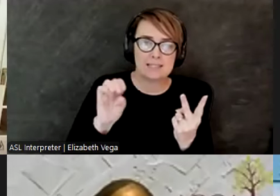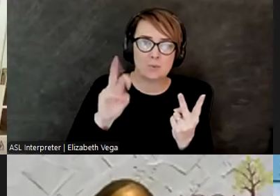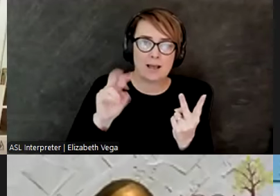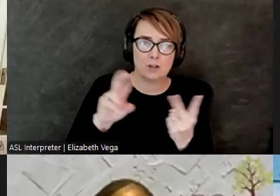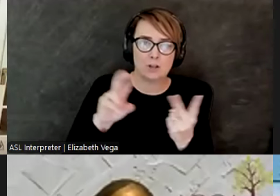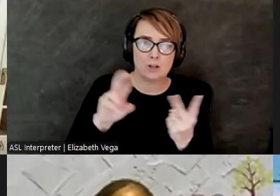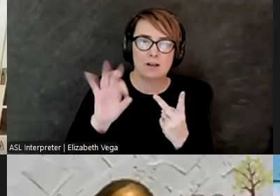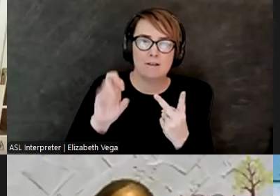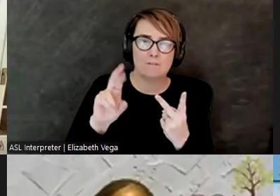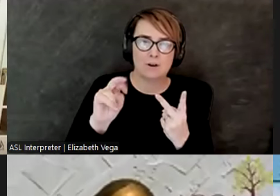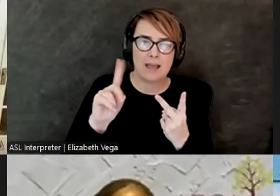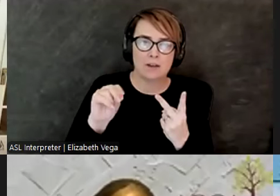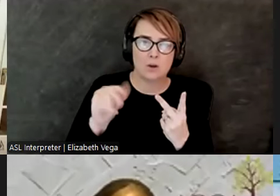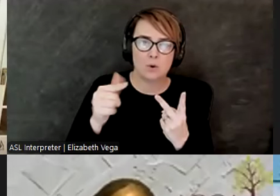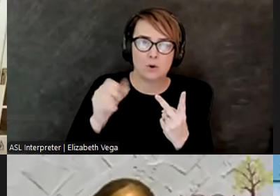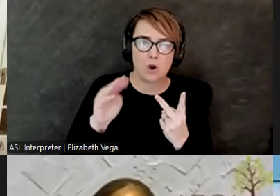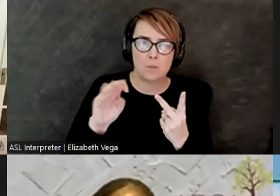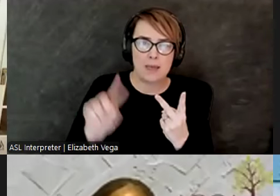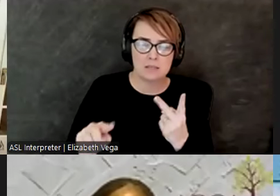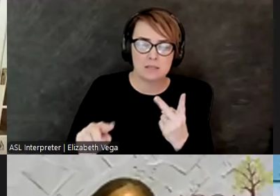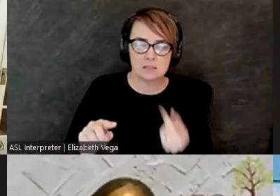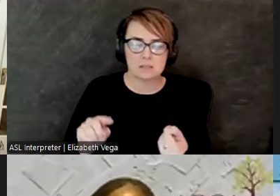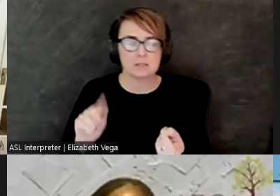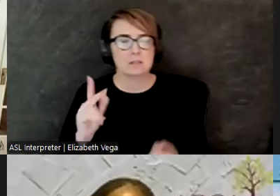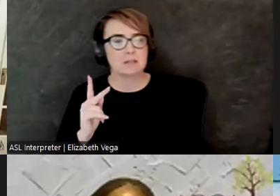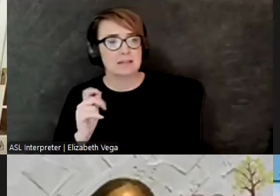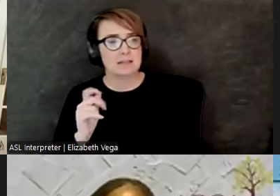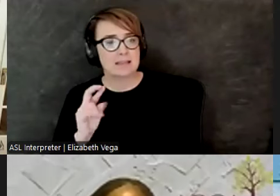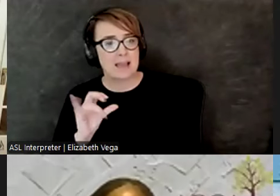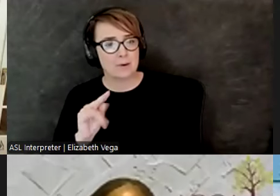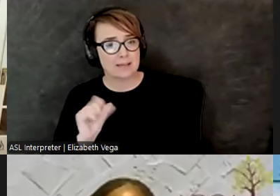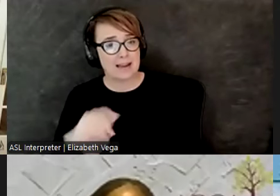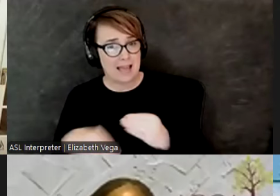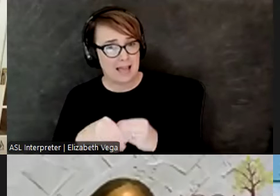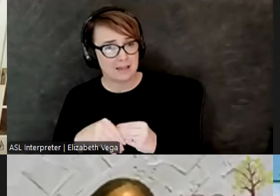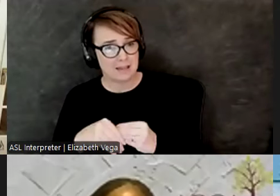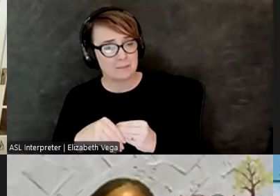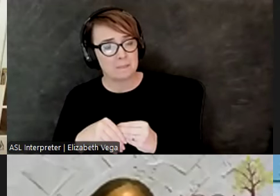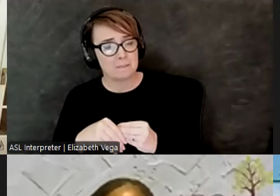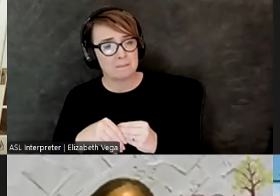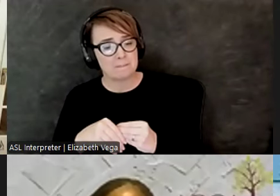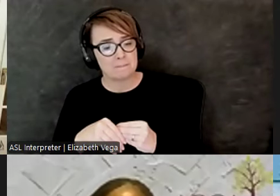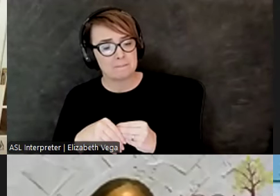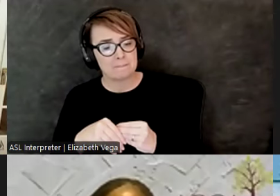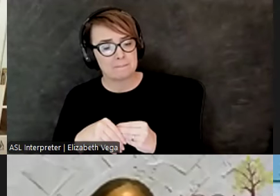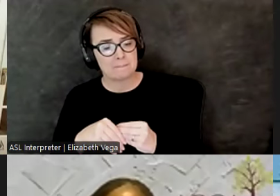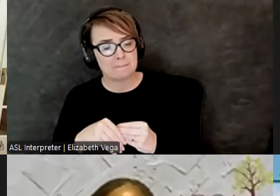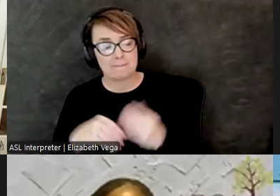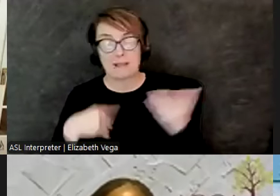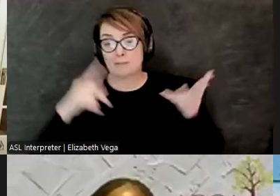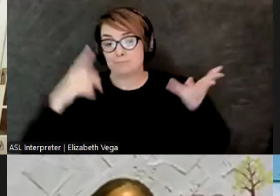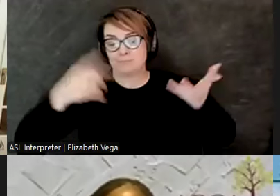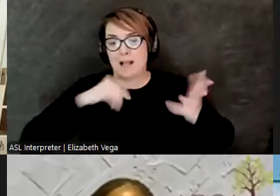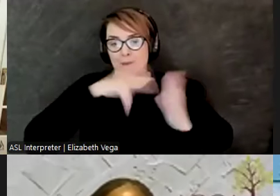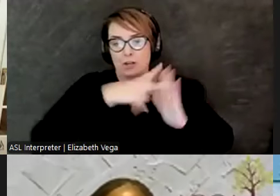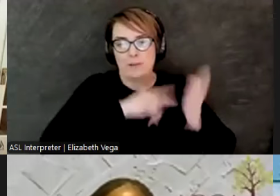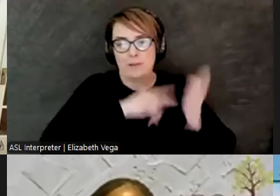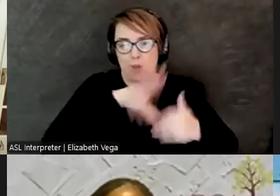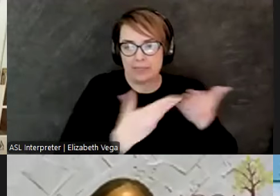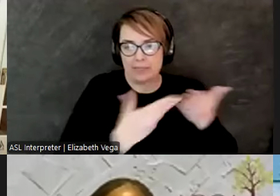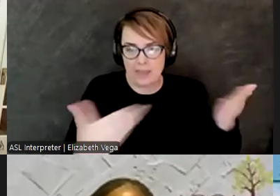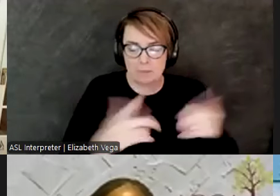I add to that? Yeah, please. So it would be the hearing, I'm not gonna read the whole thing, but where okay. It